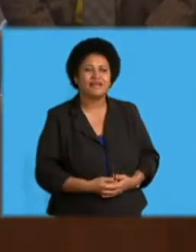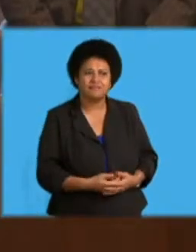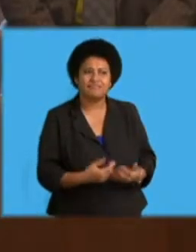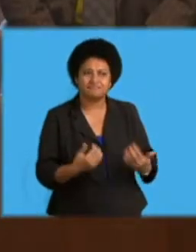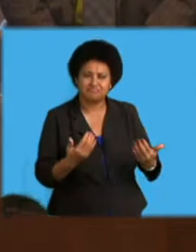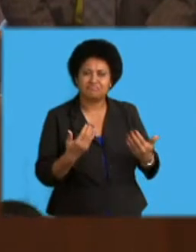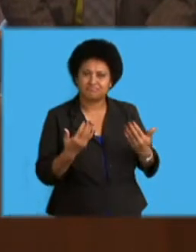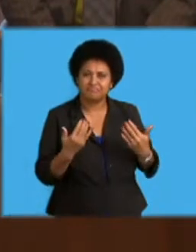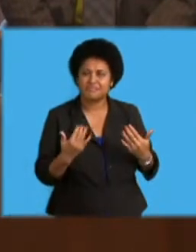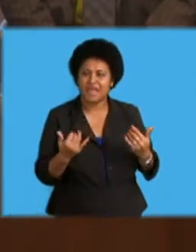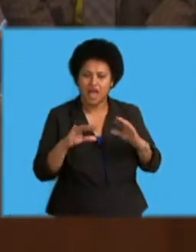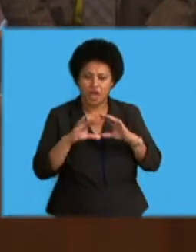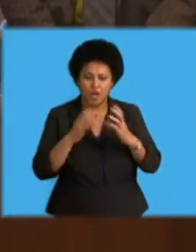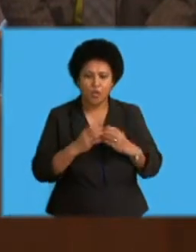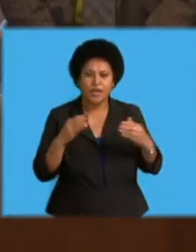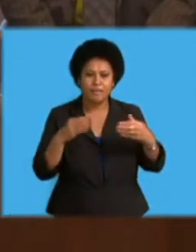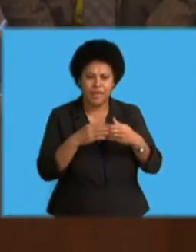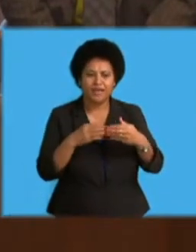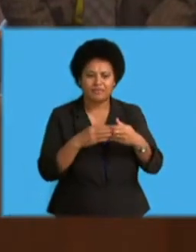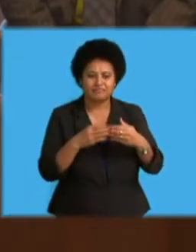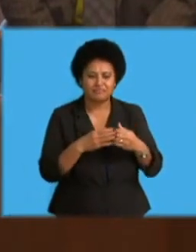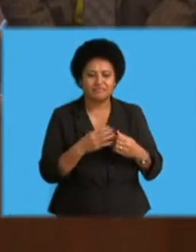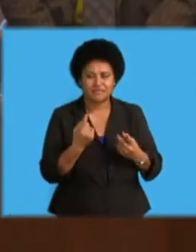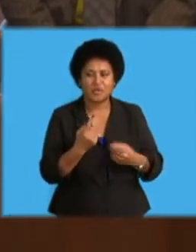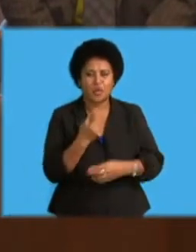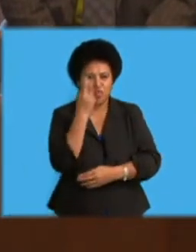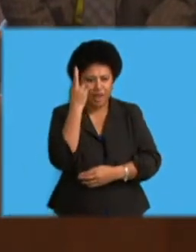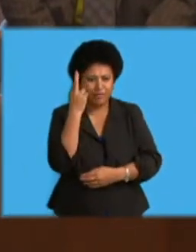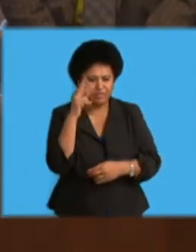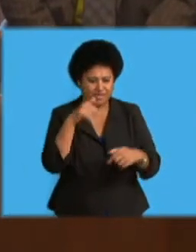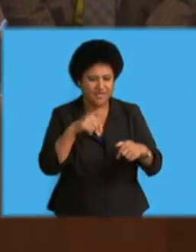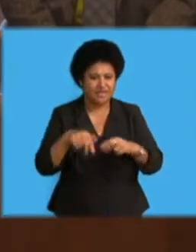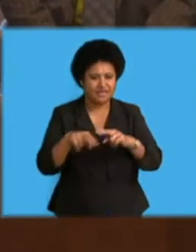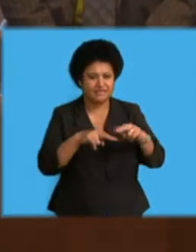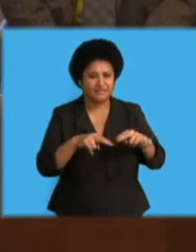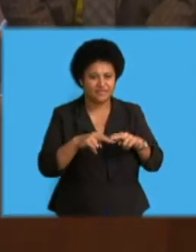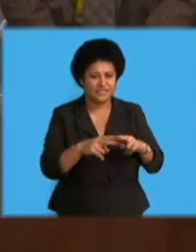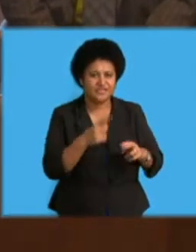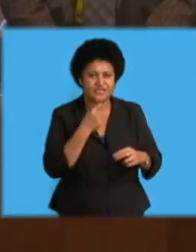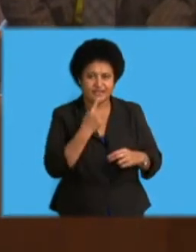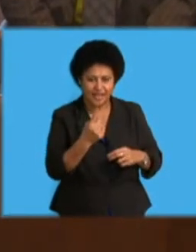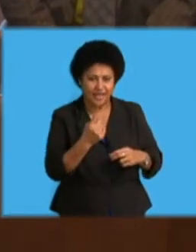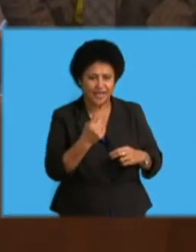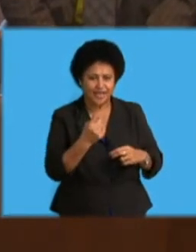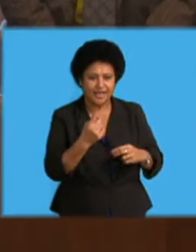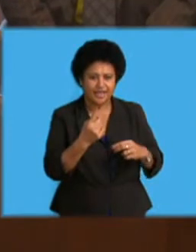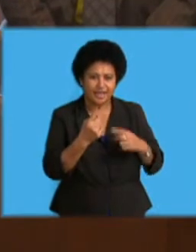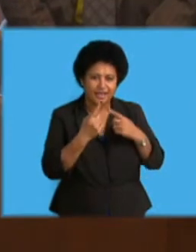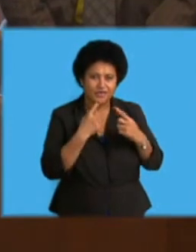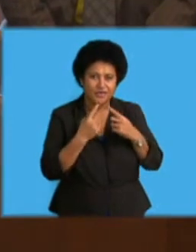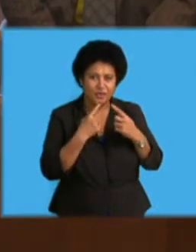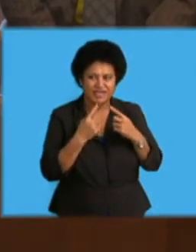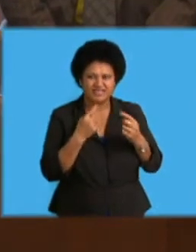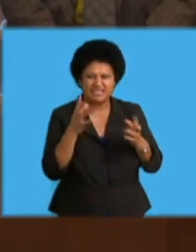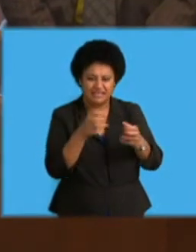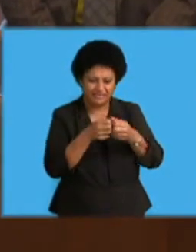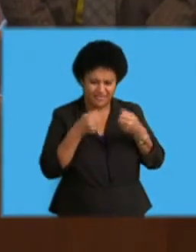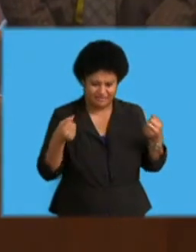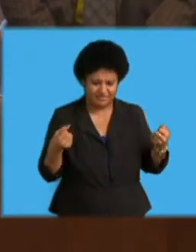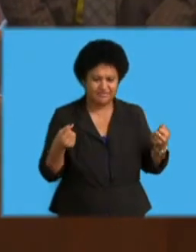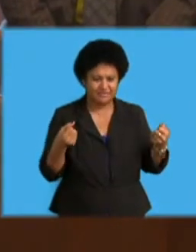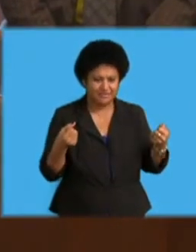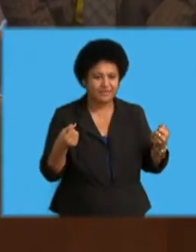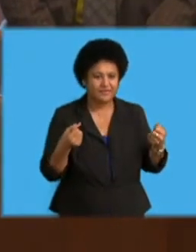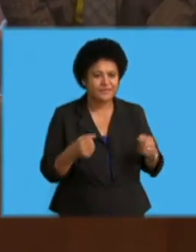Bank resident representative who made these comments in one of the local dailies.